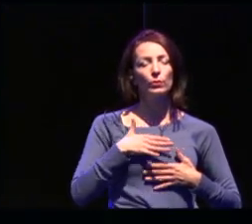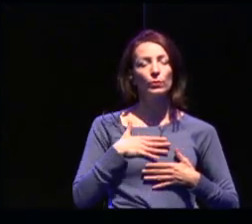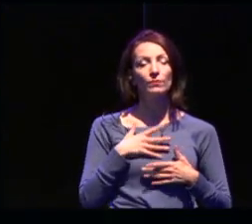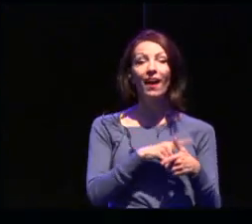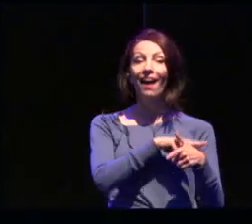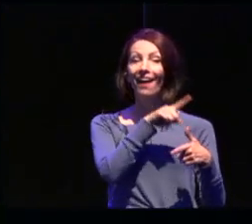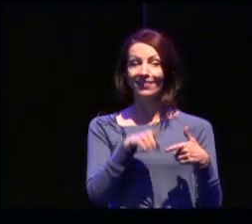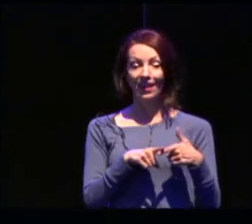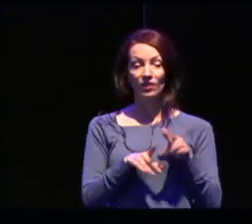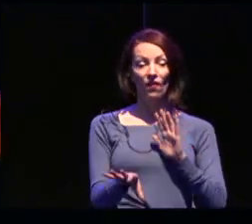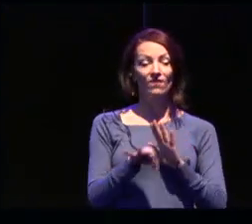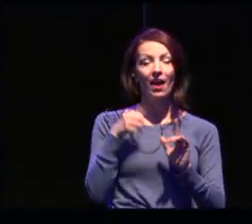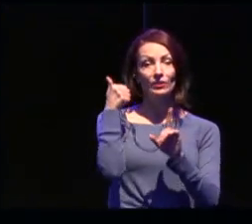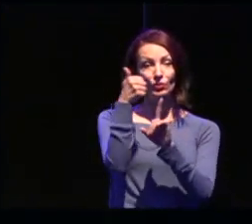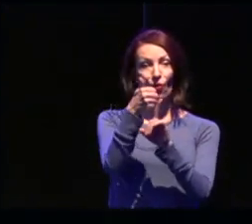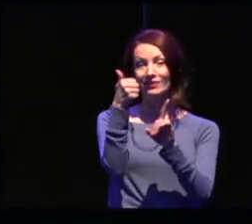And then you'll find yourself